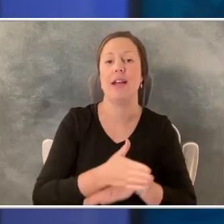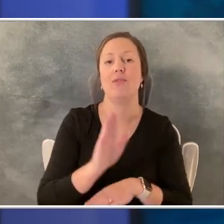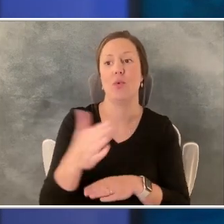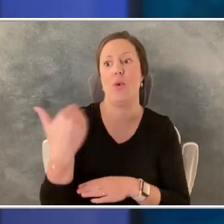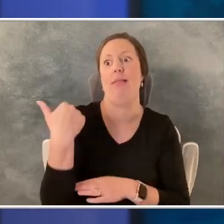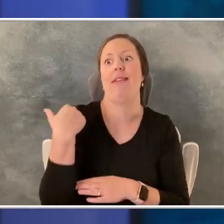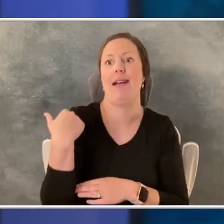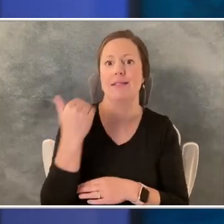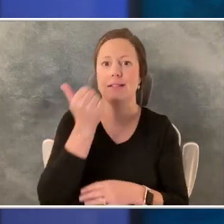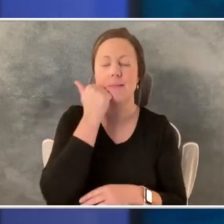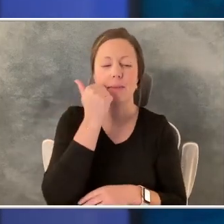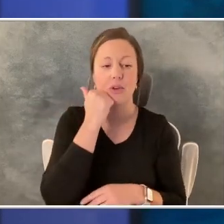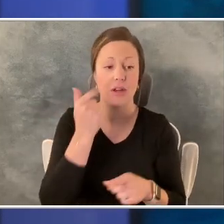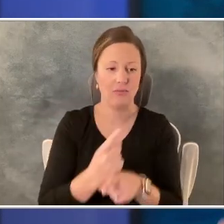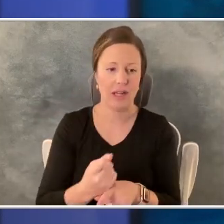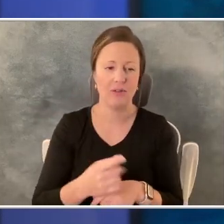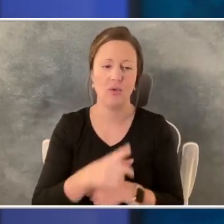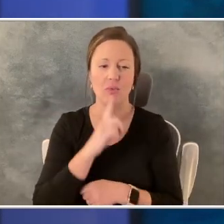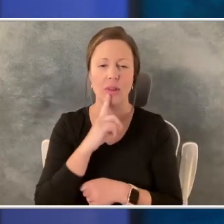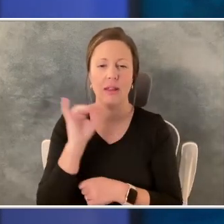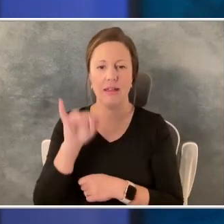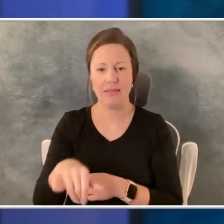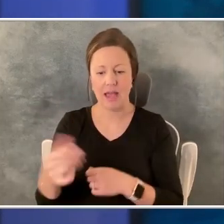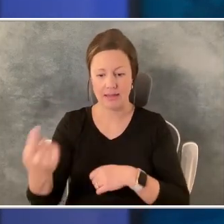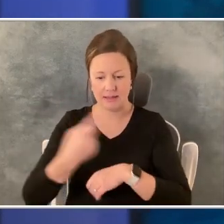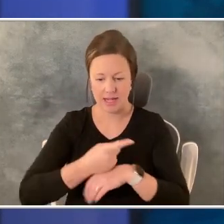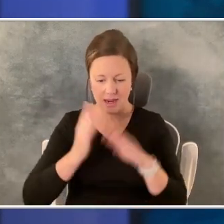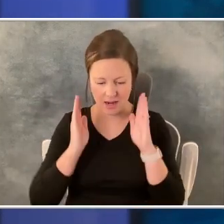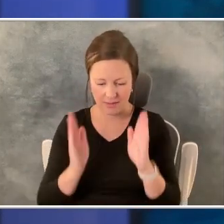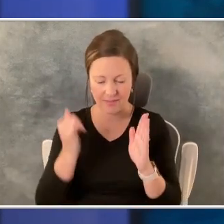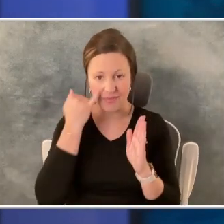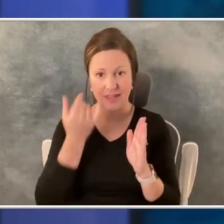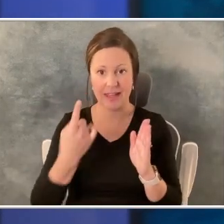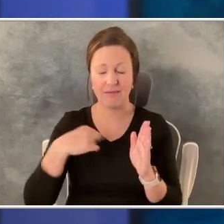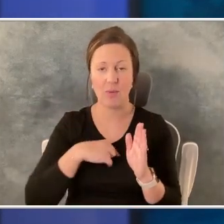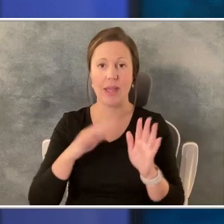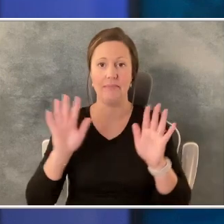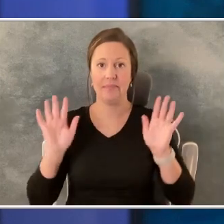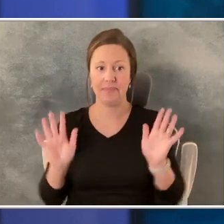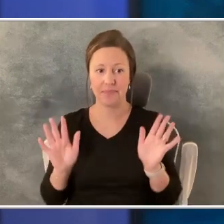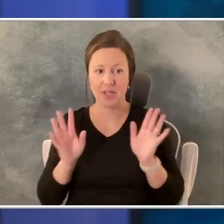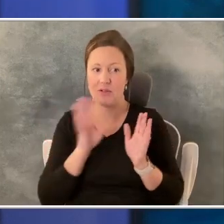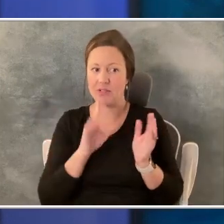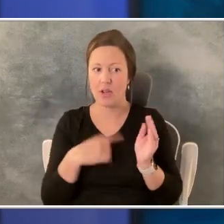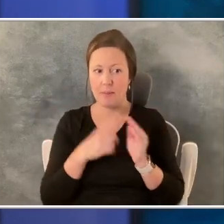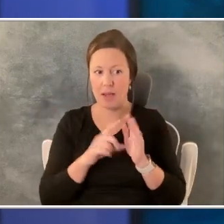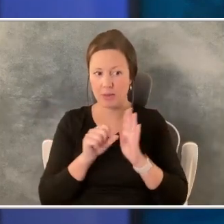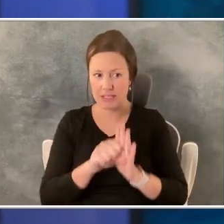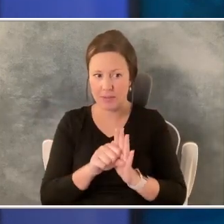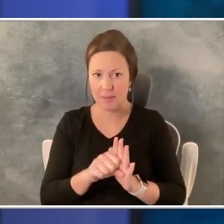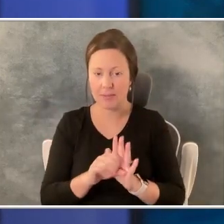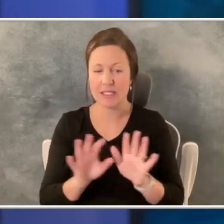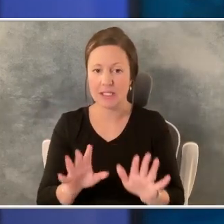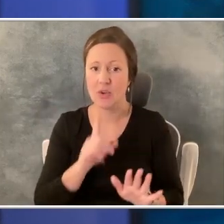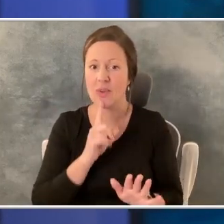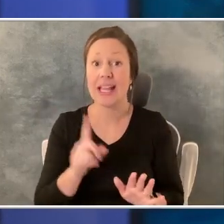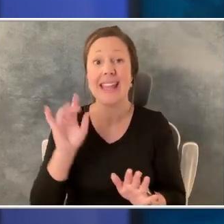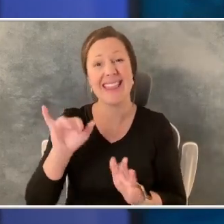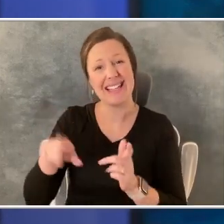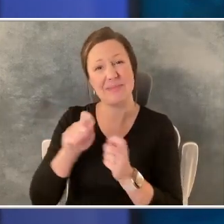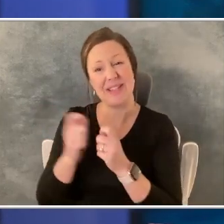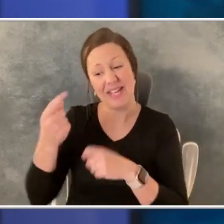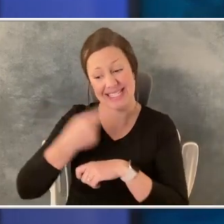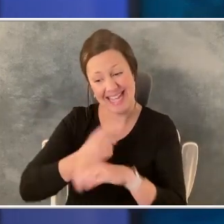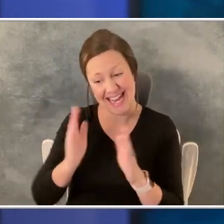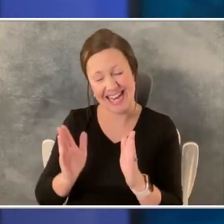we are so focused on that day, but if we take a step back and talk about symptoms, so I'm less concerned about that day of menopause, but I want to